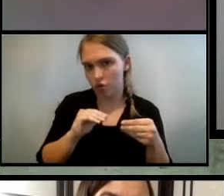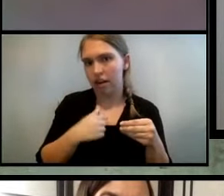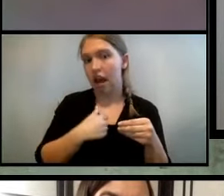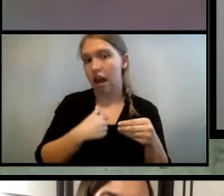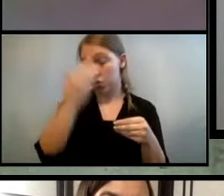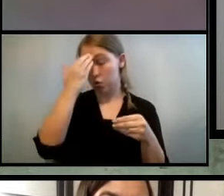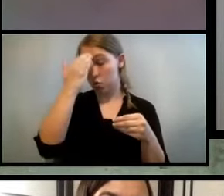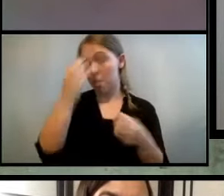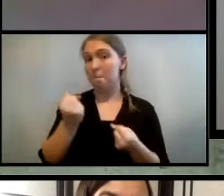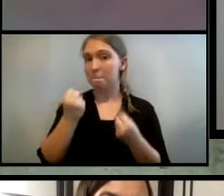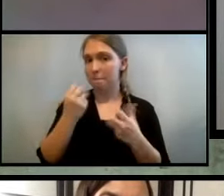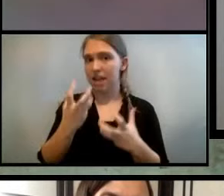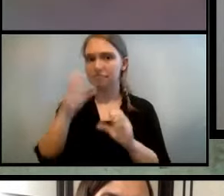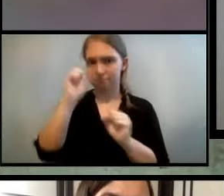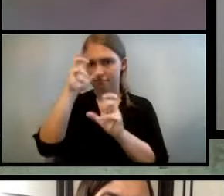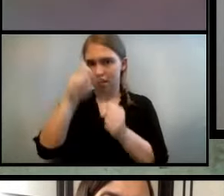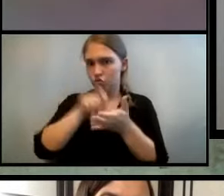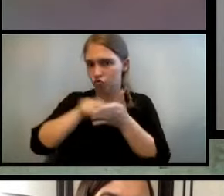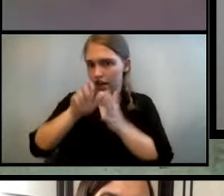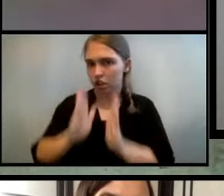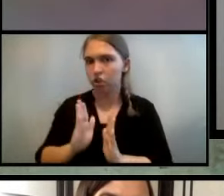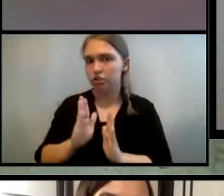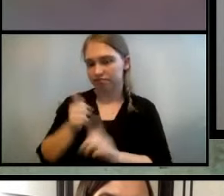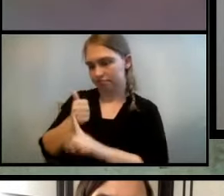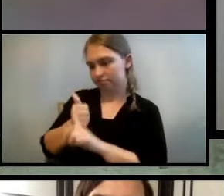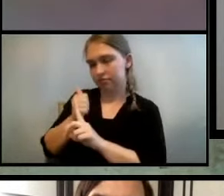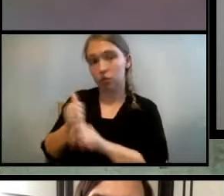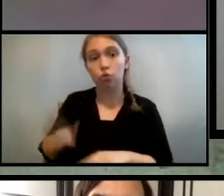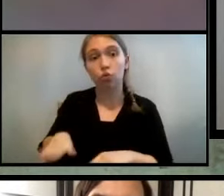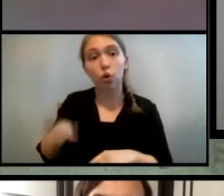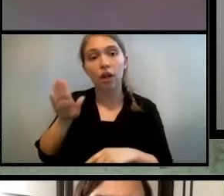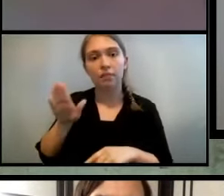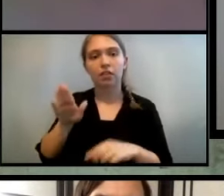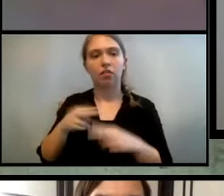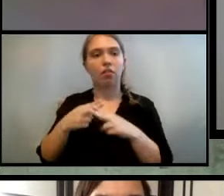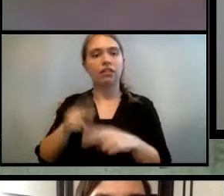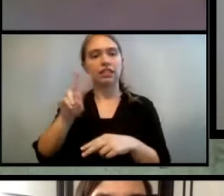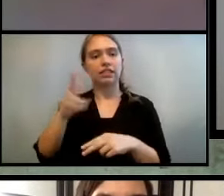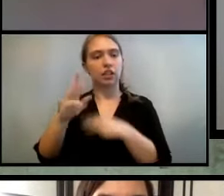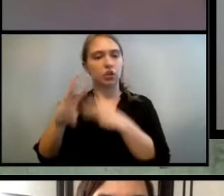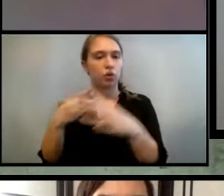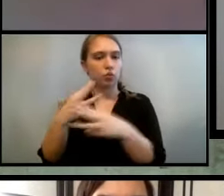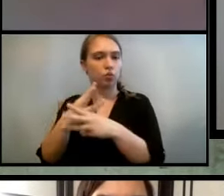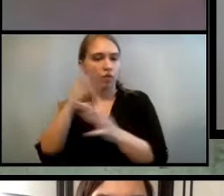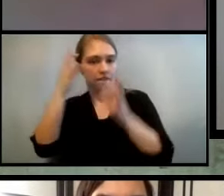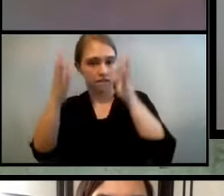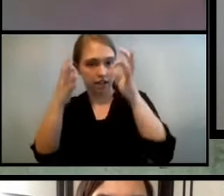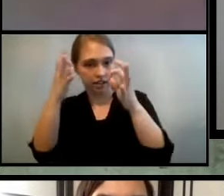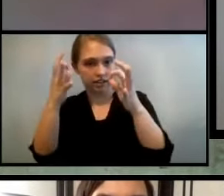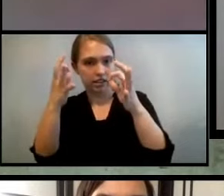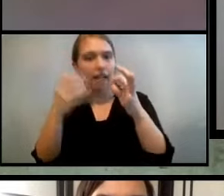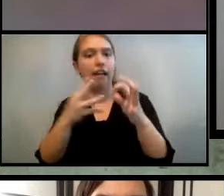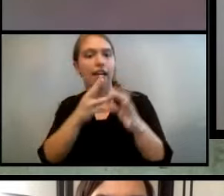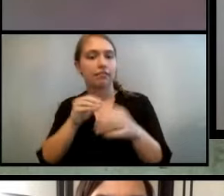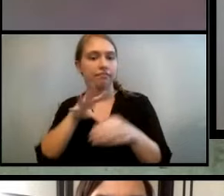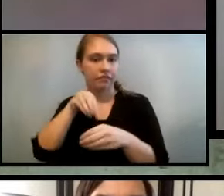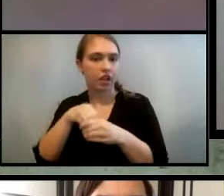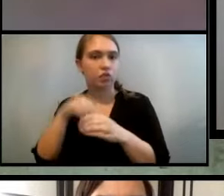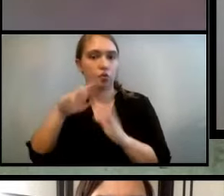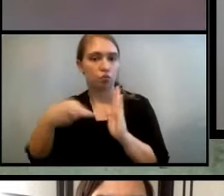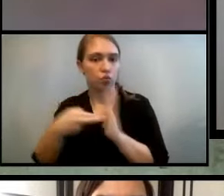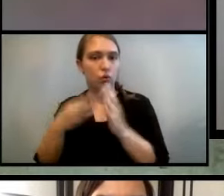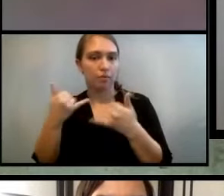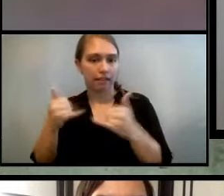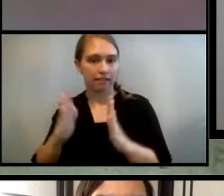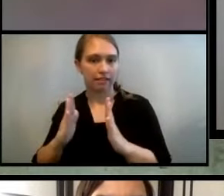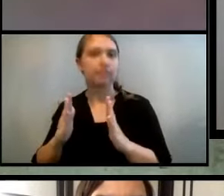writers who had grown up reading secondary world fantasy and playing role-playing games. And I figured that if